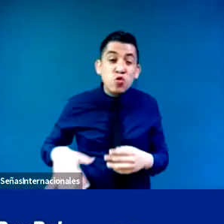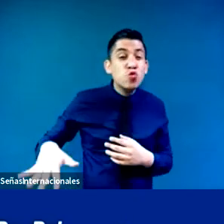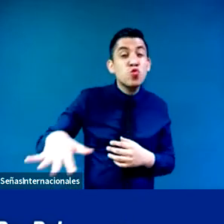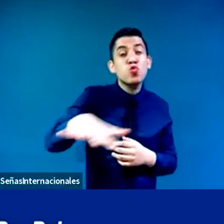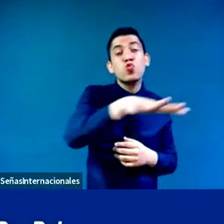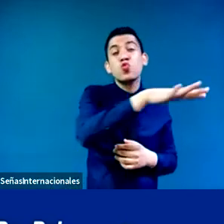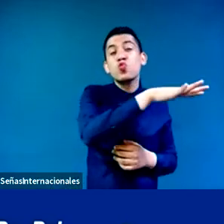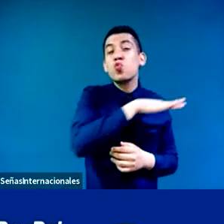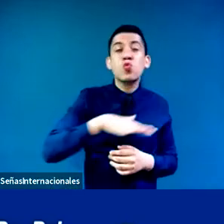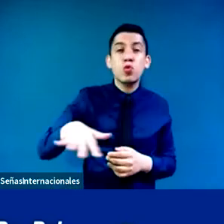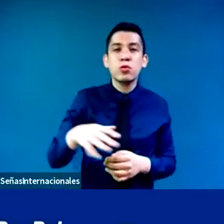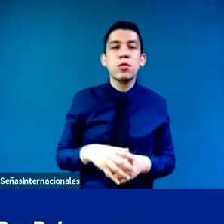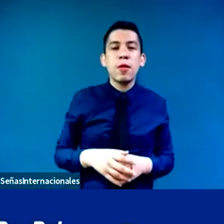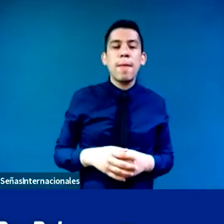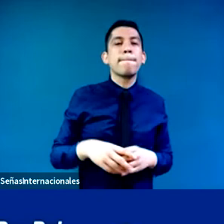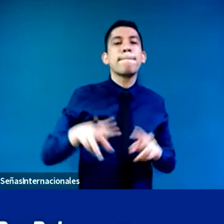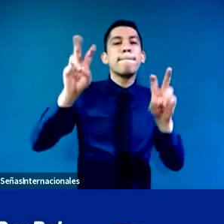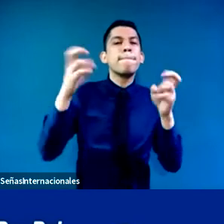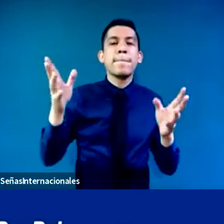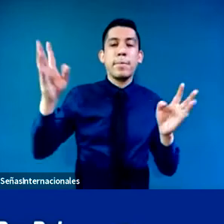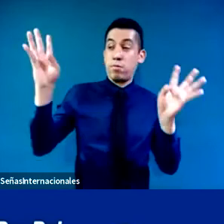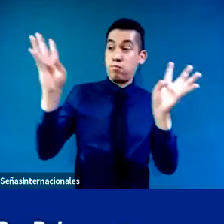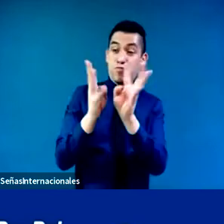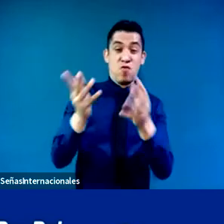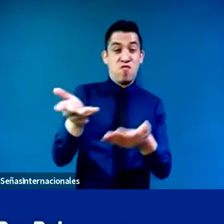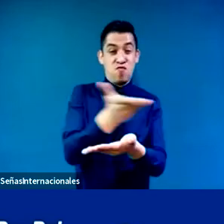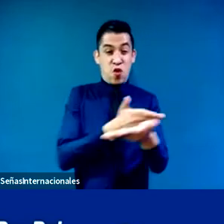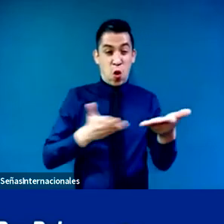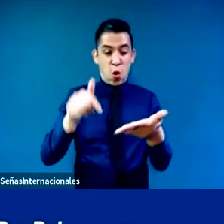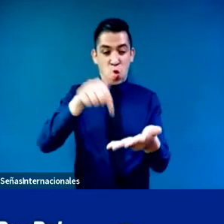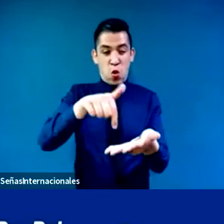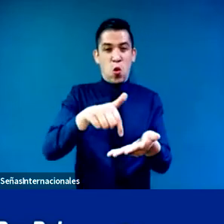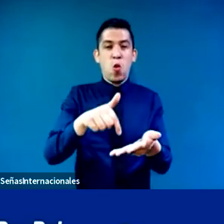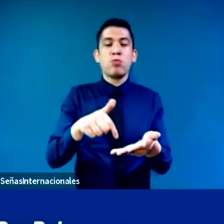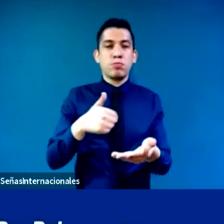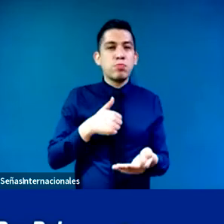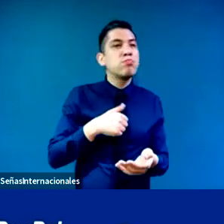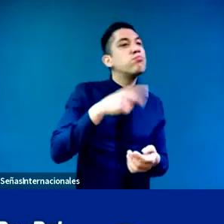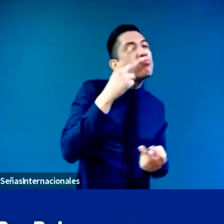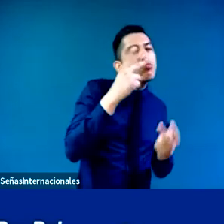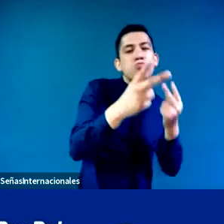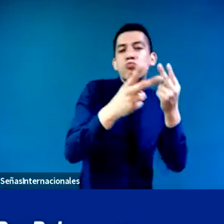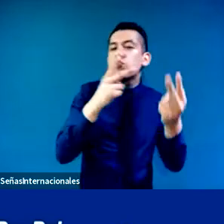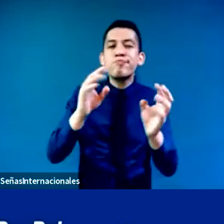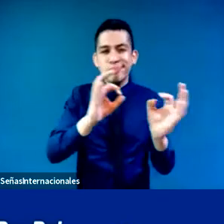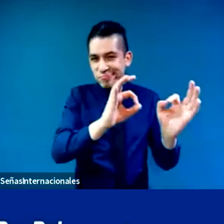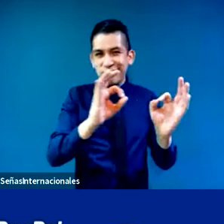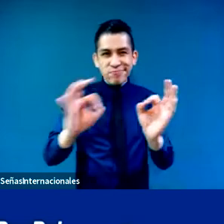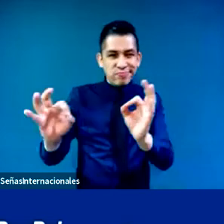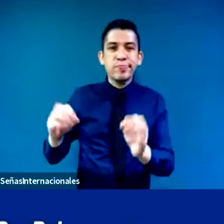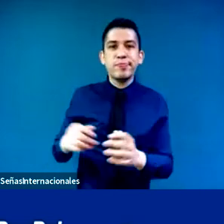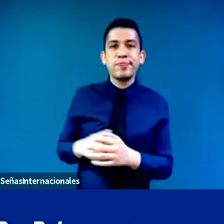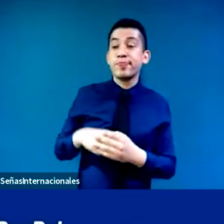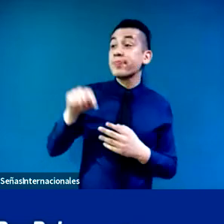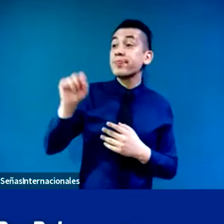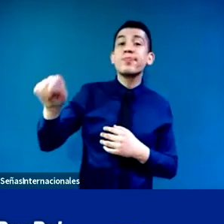read through them so that you have time to reflect on your answers and responses, and then I'll call upon you to